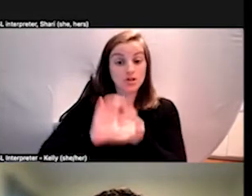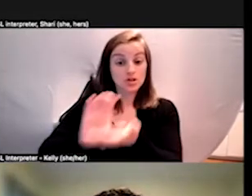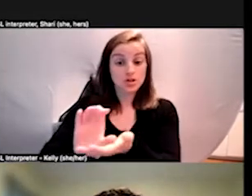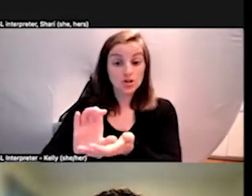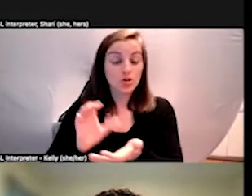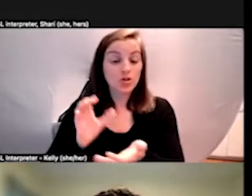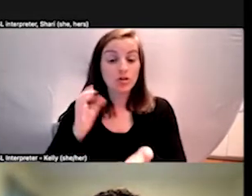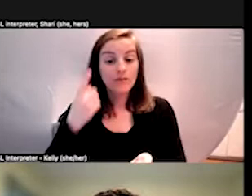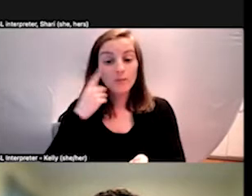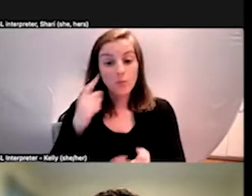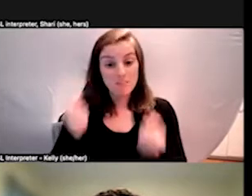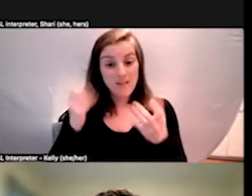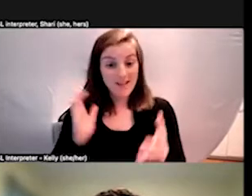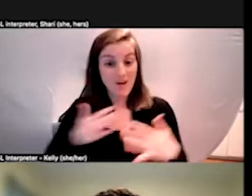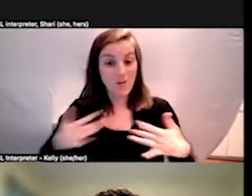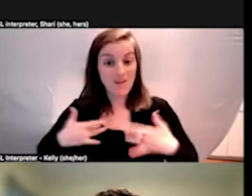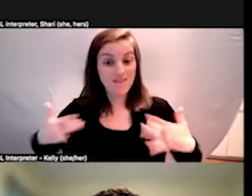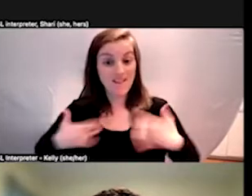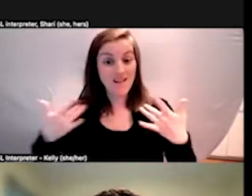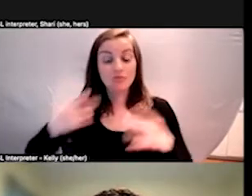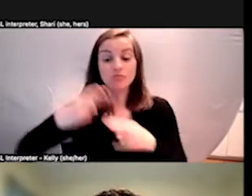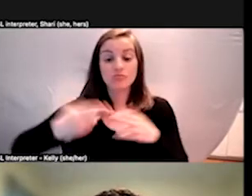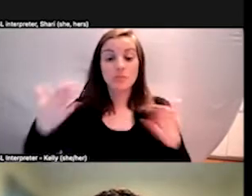Plain. They offer